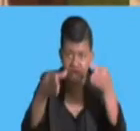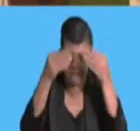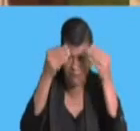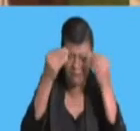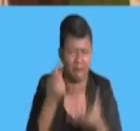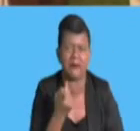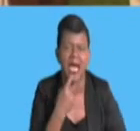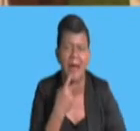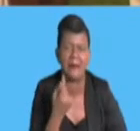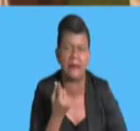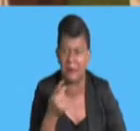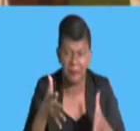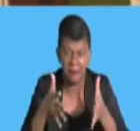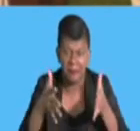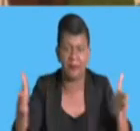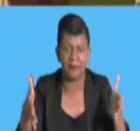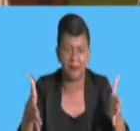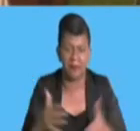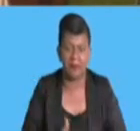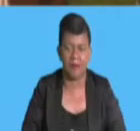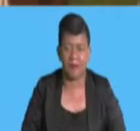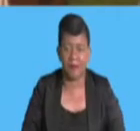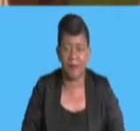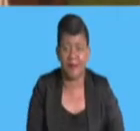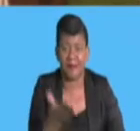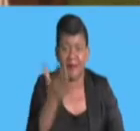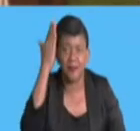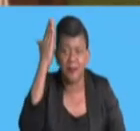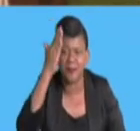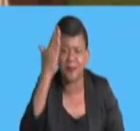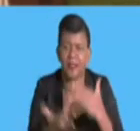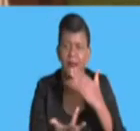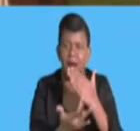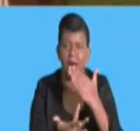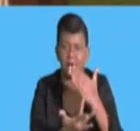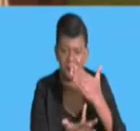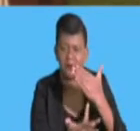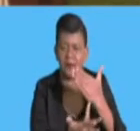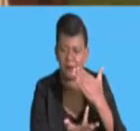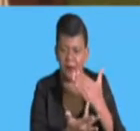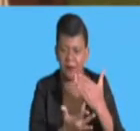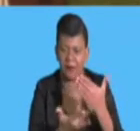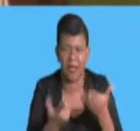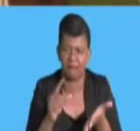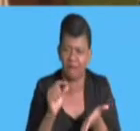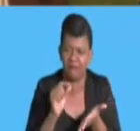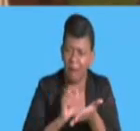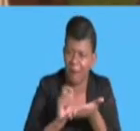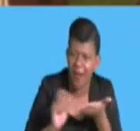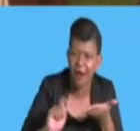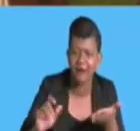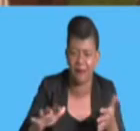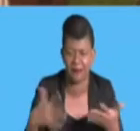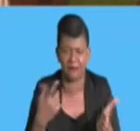themselves. 4, less school-wide material and technology purchases. 5, delays for new textbooks.